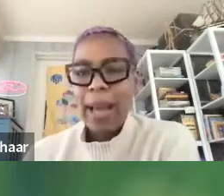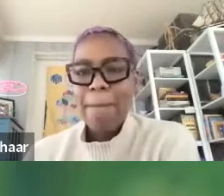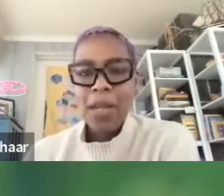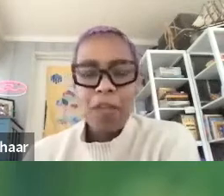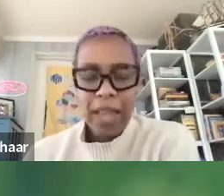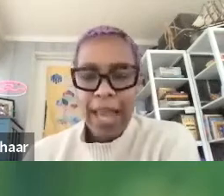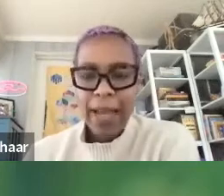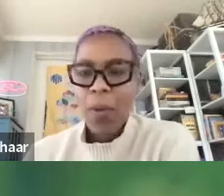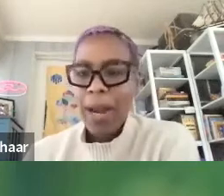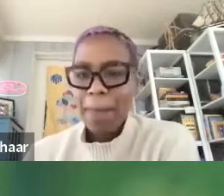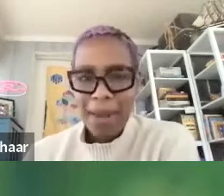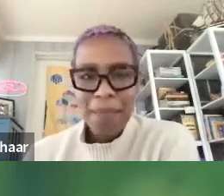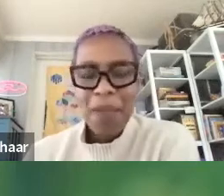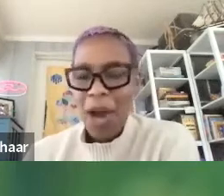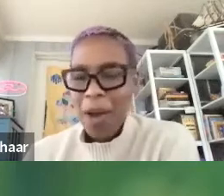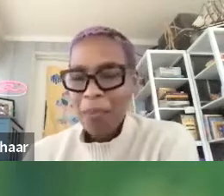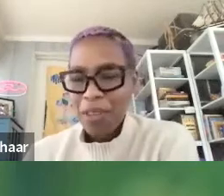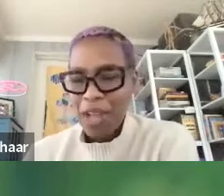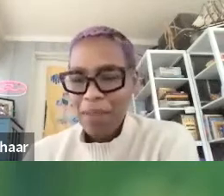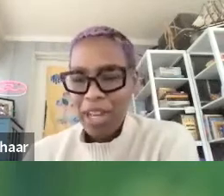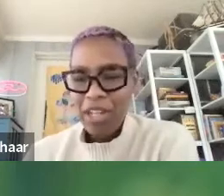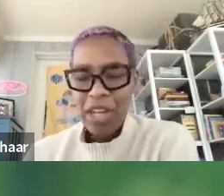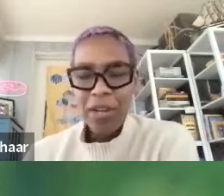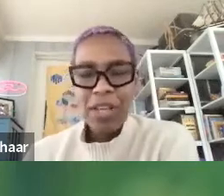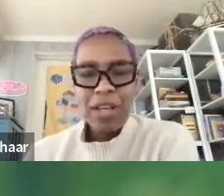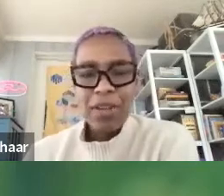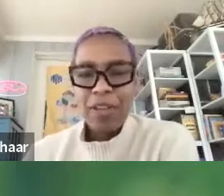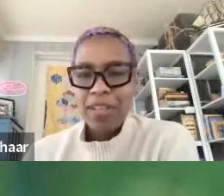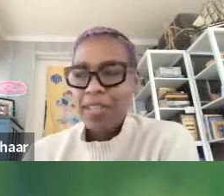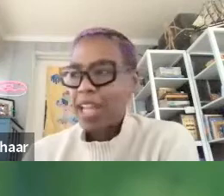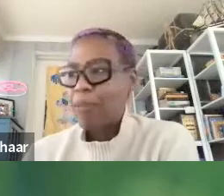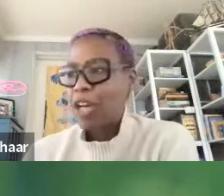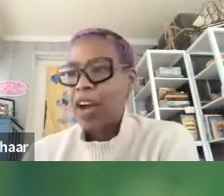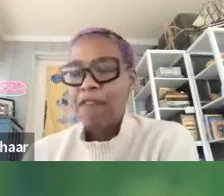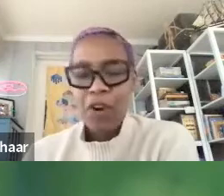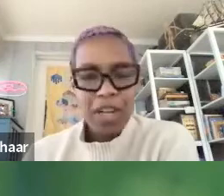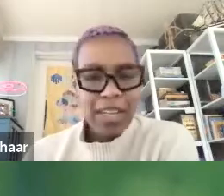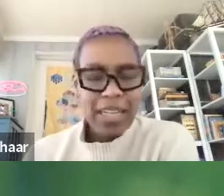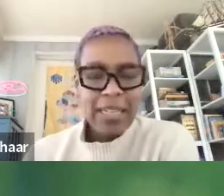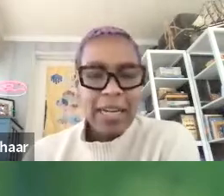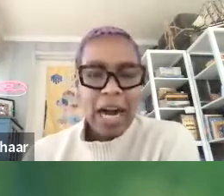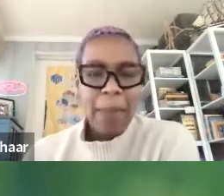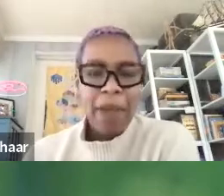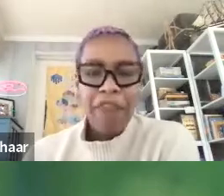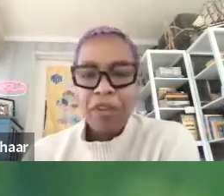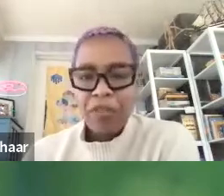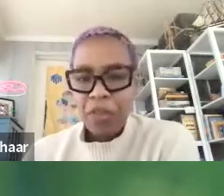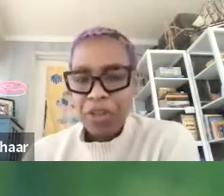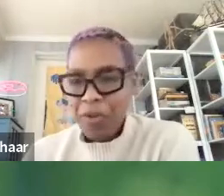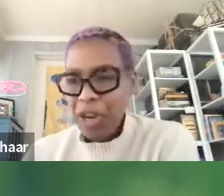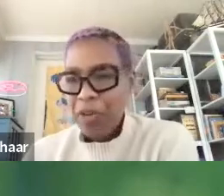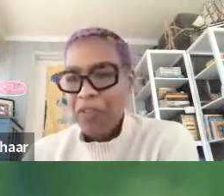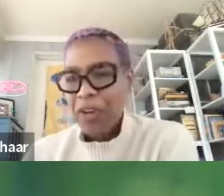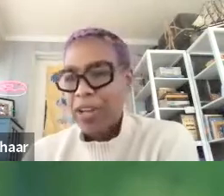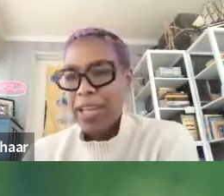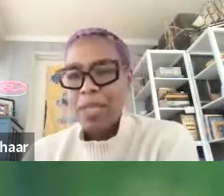so I got beat over the head quite a bit with climate change tales. So this is a snapshot of Fern Gully. For those of you that